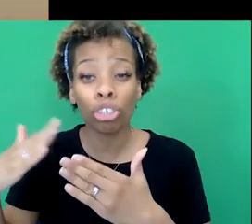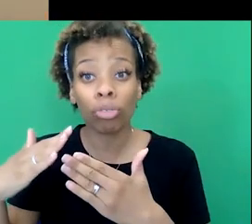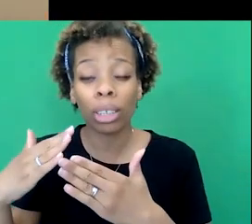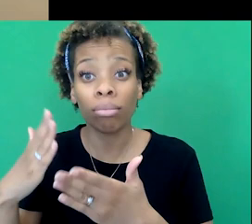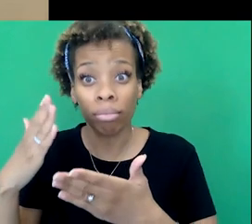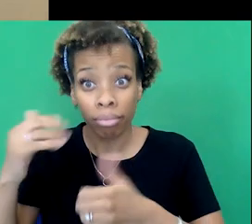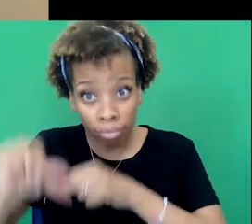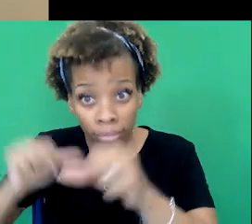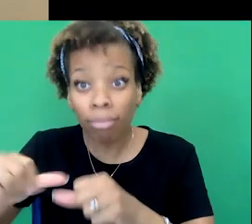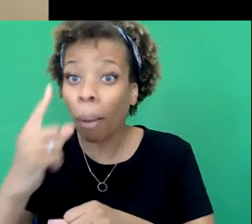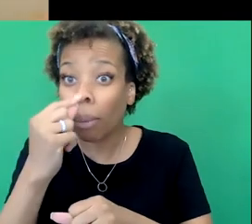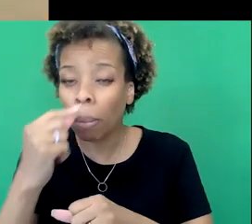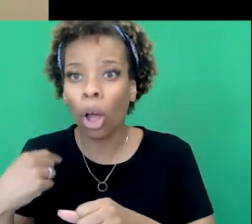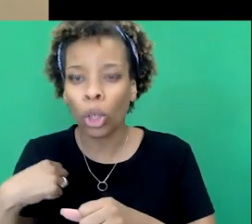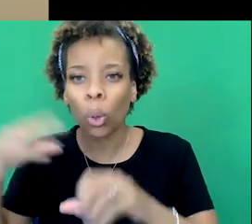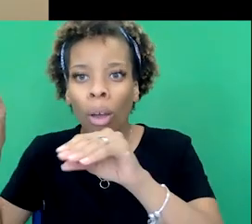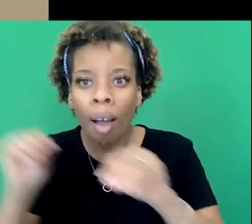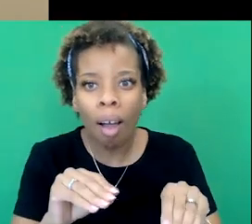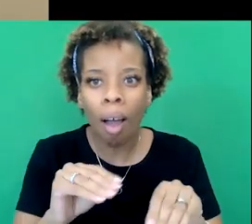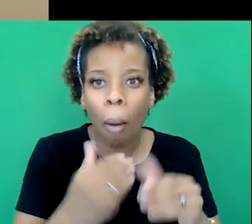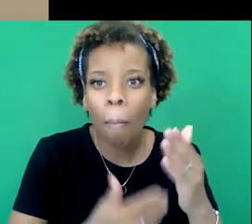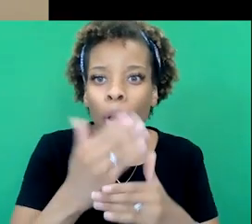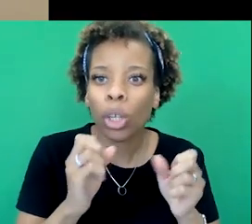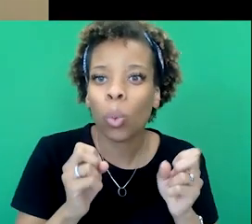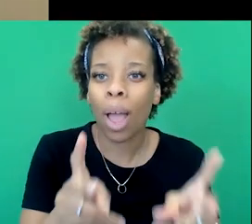within those periods. And you've brought them out. But